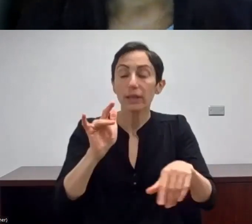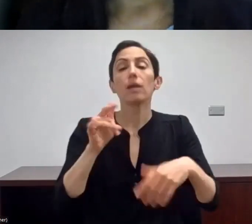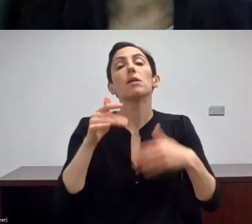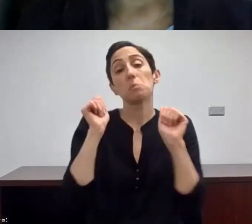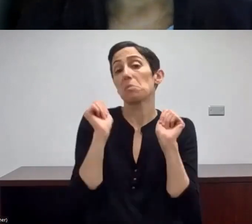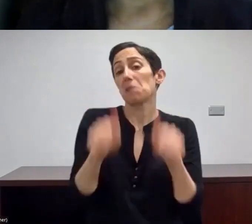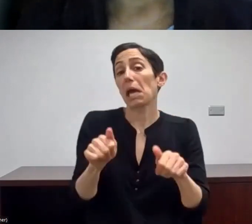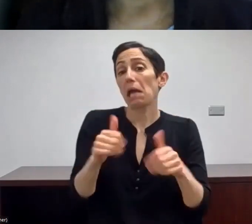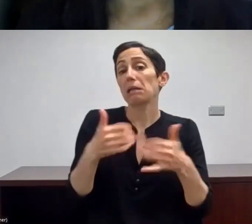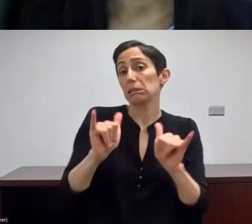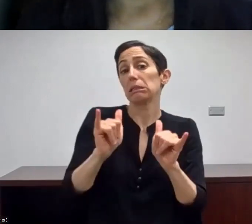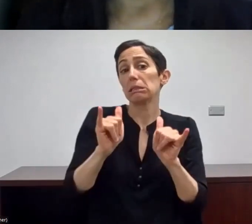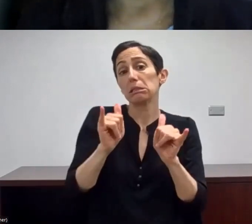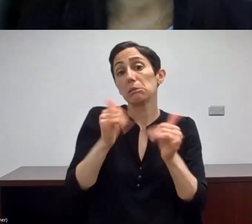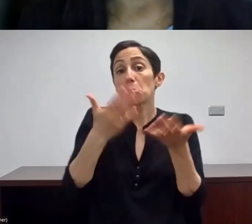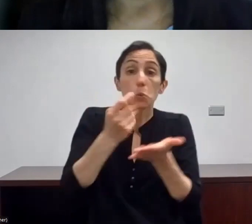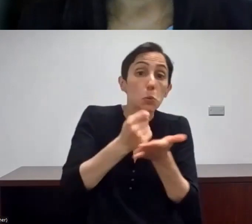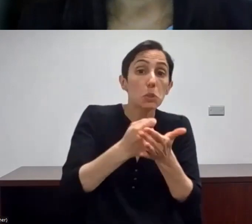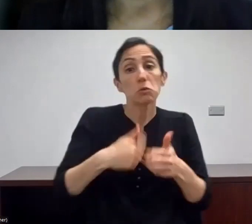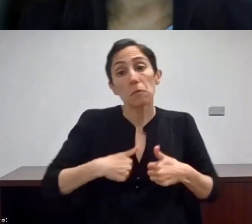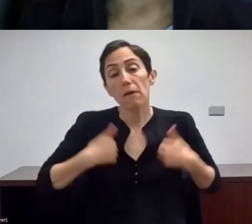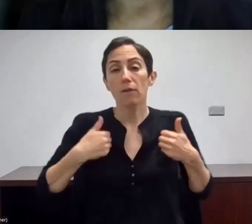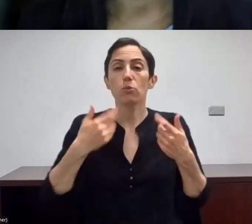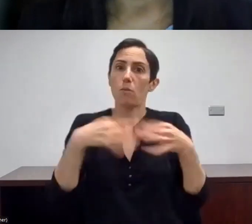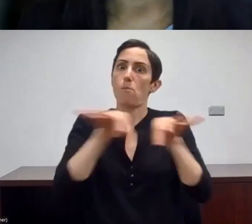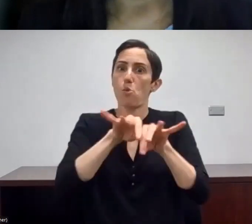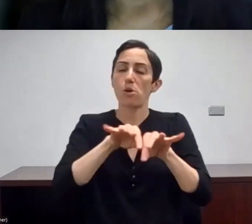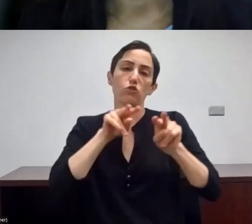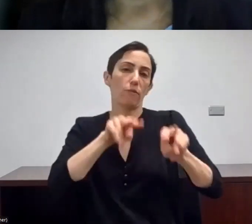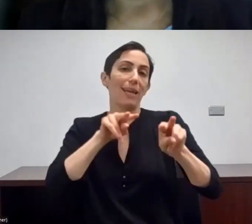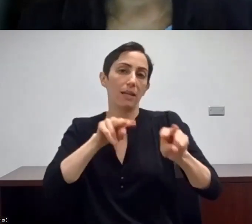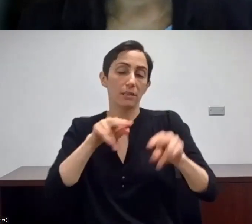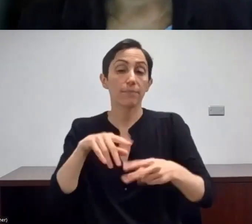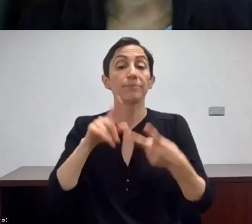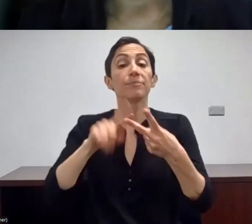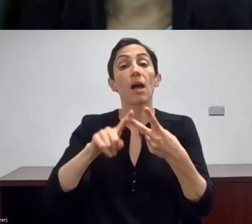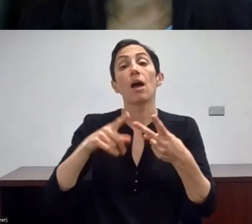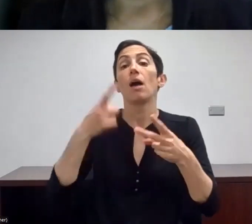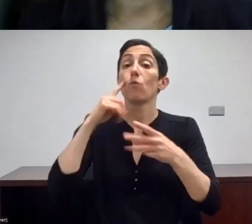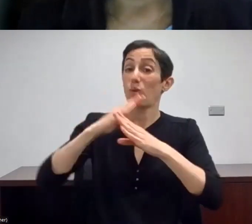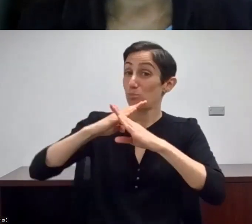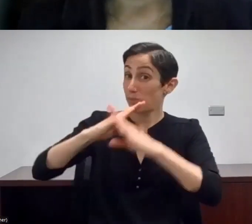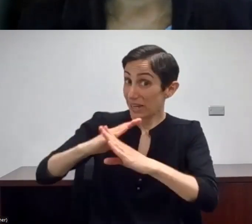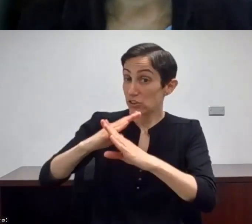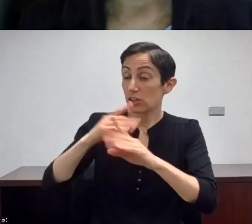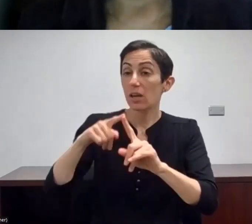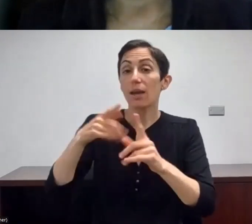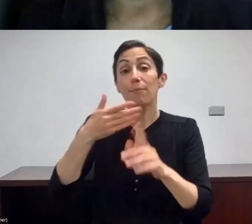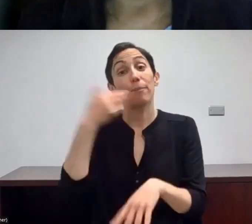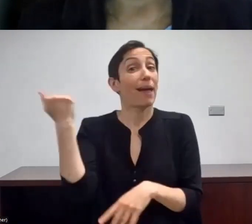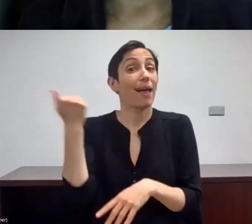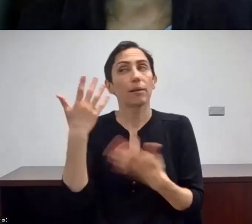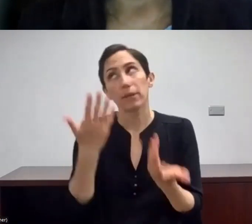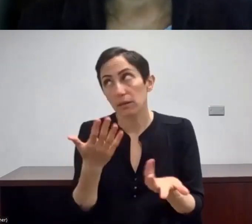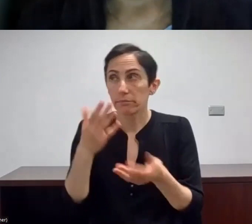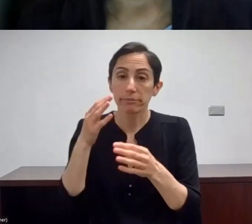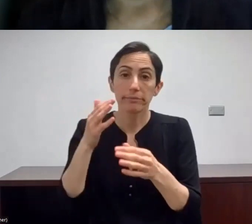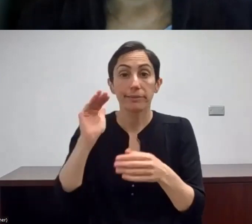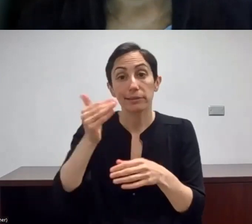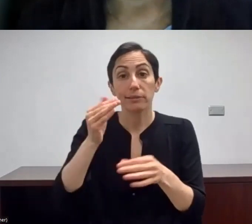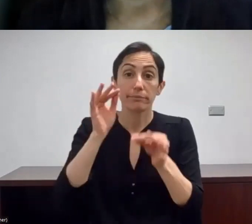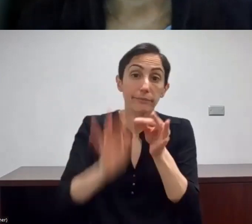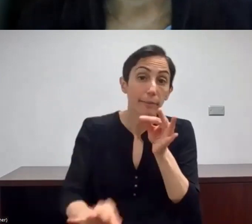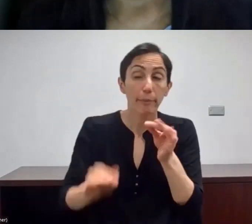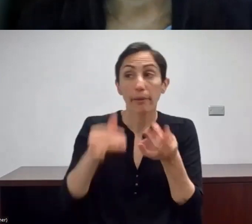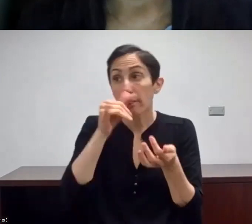the surveillance. But in terms of prevention, the best that we know, and it seems simple and kind of silly, is heart